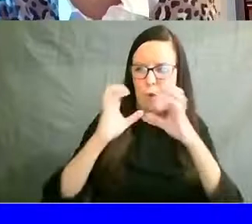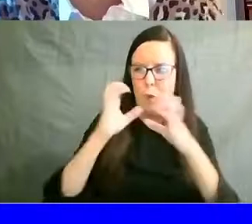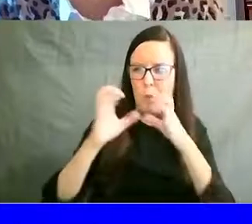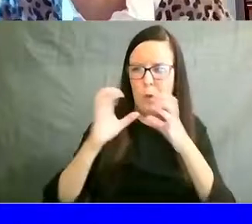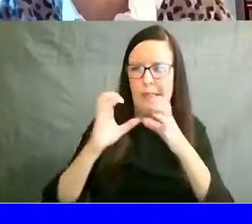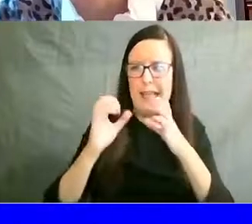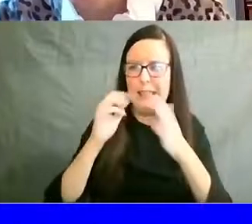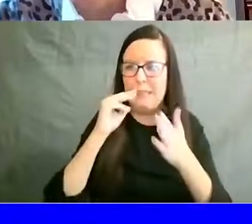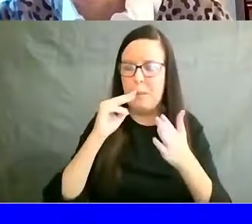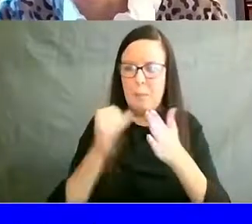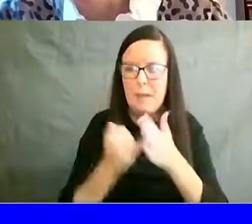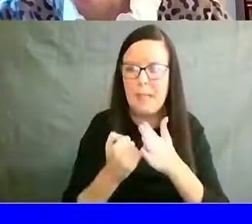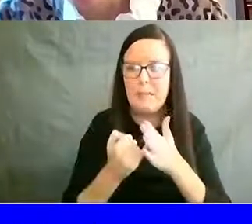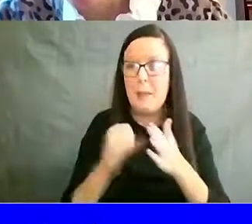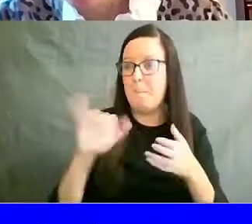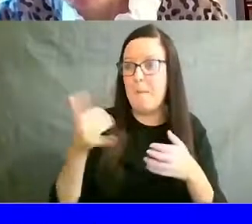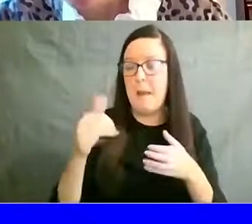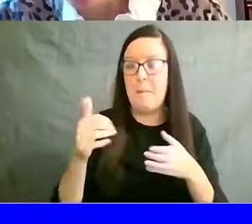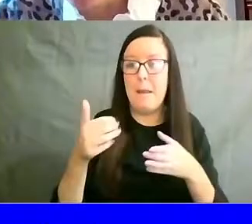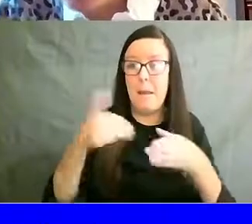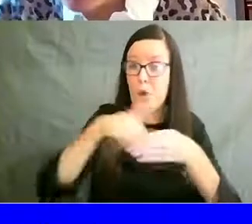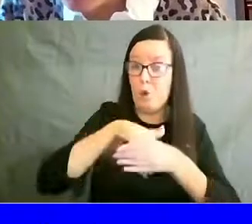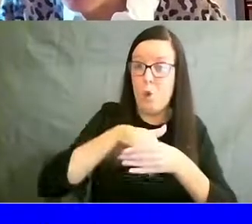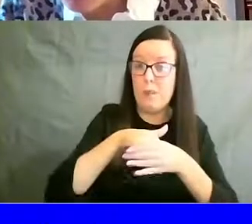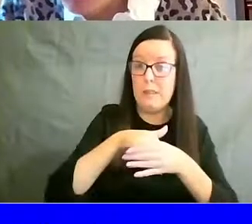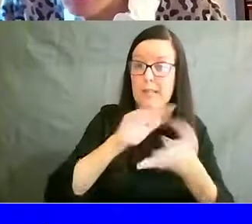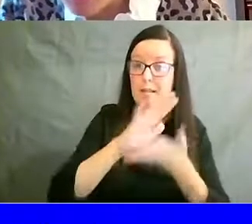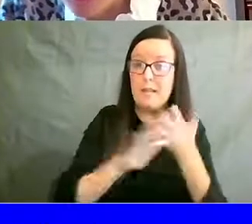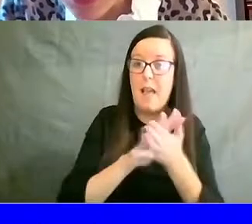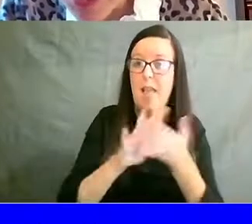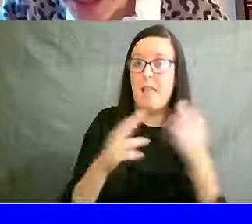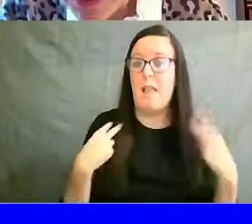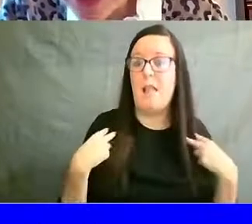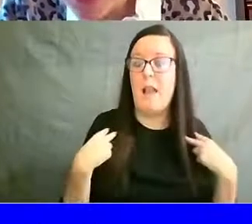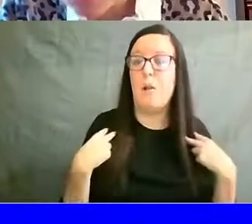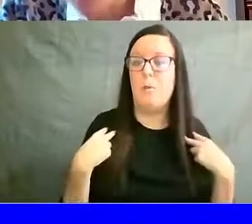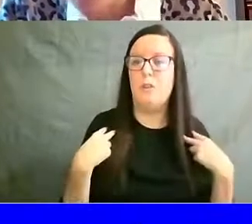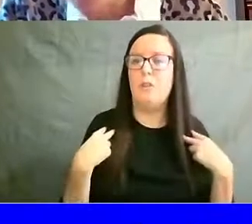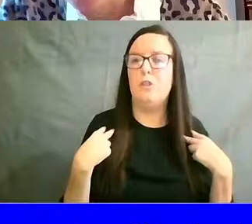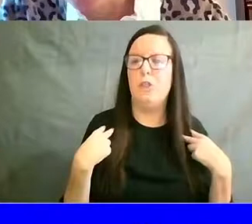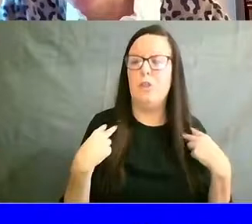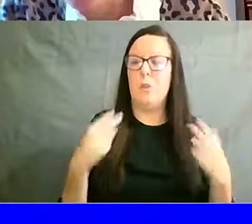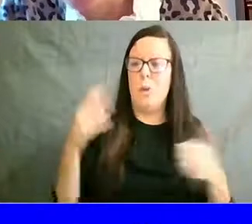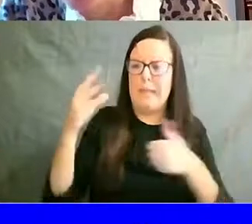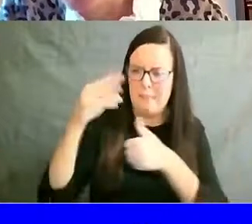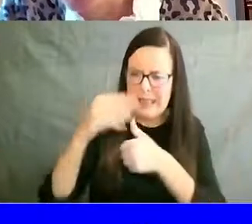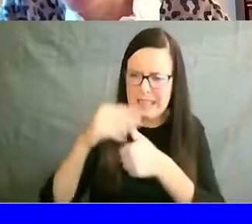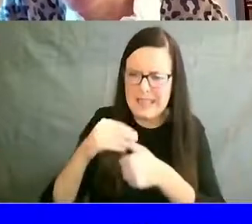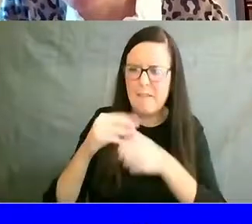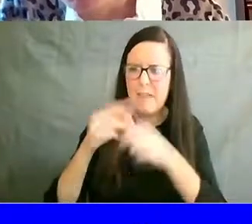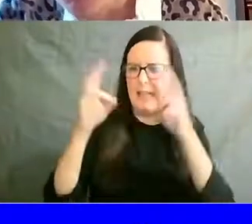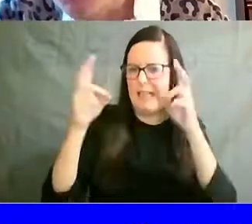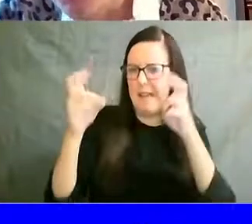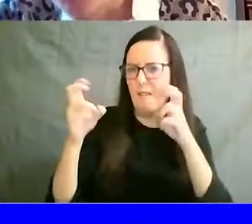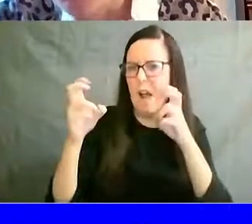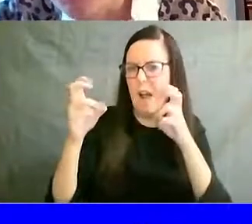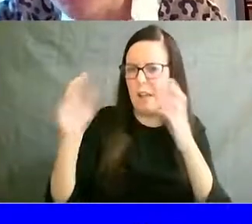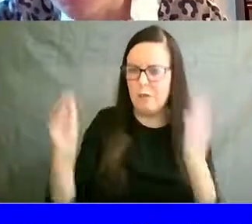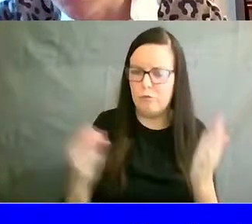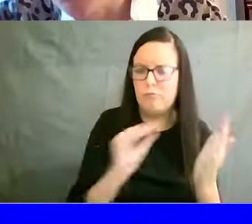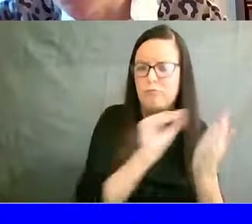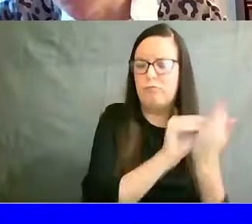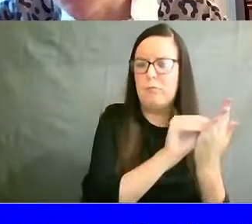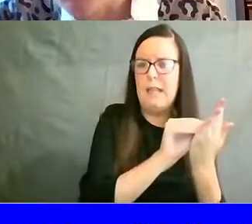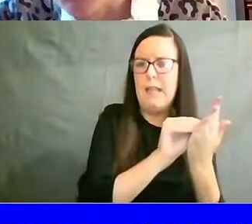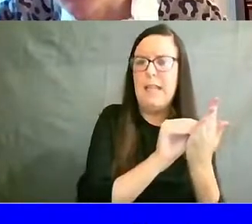means, which could include sign language. So that's how capacity is specifically defined under the Criminal Law Sexual